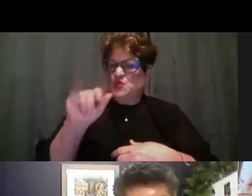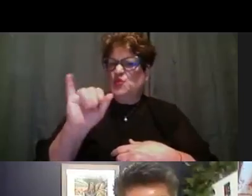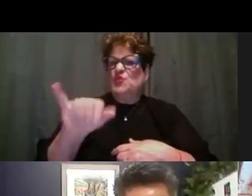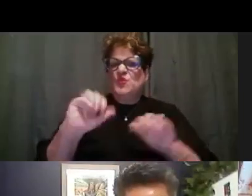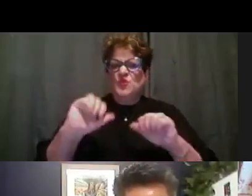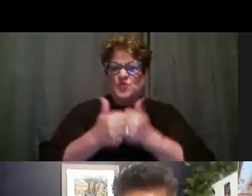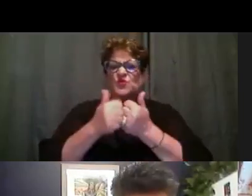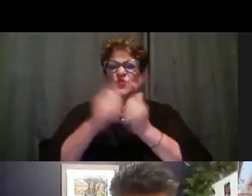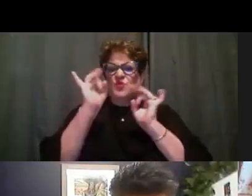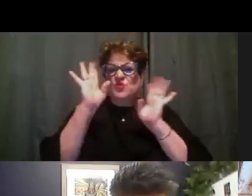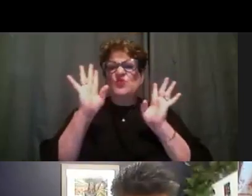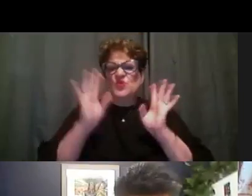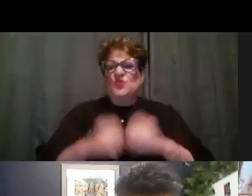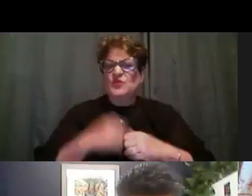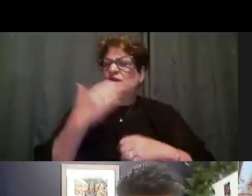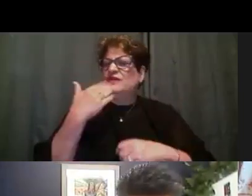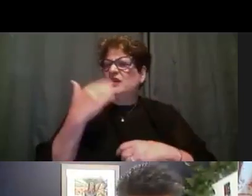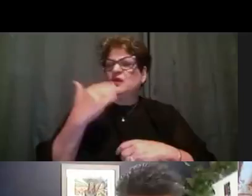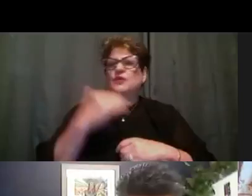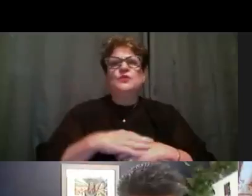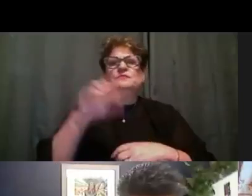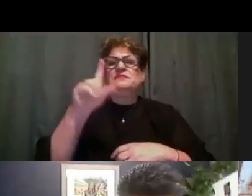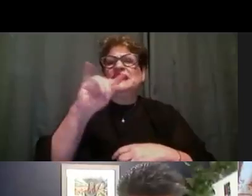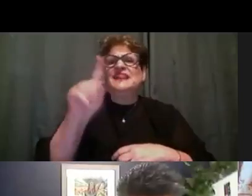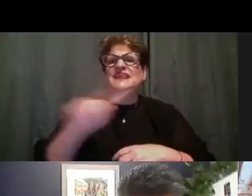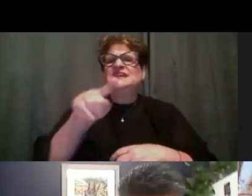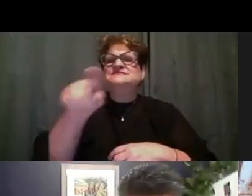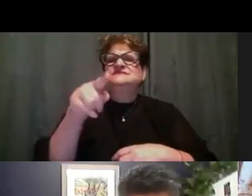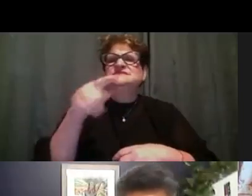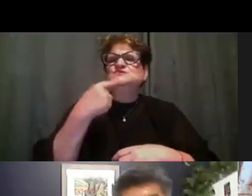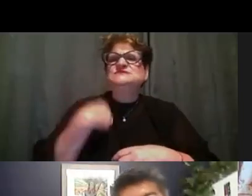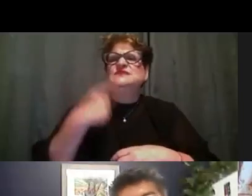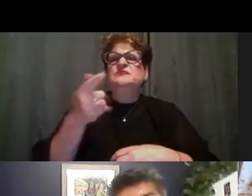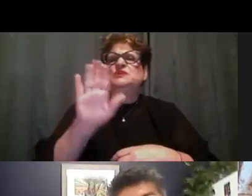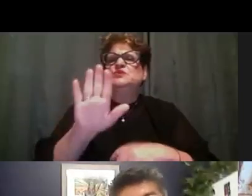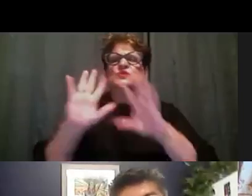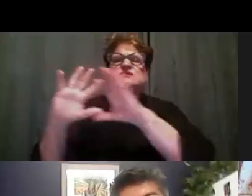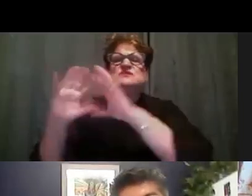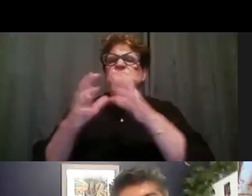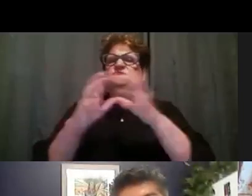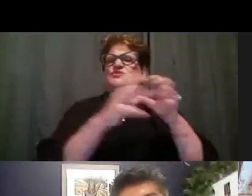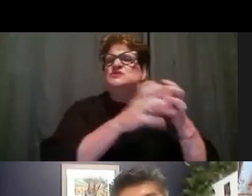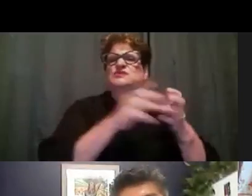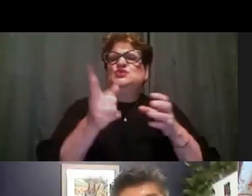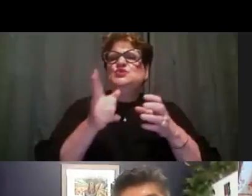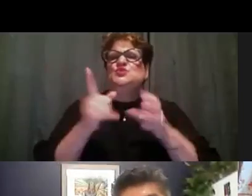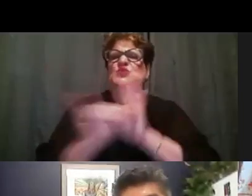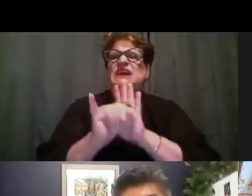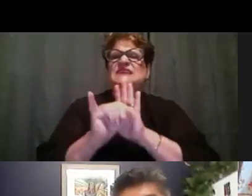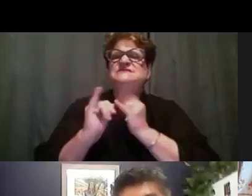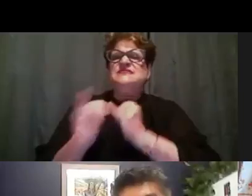can you briefly just touch on some of the communities that you identify with as well? I